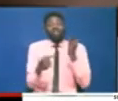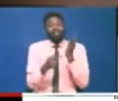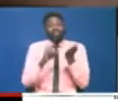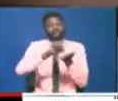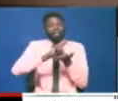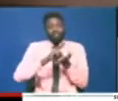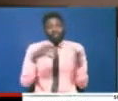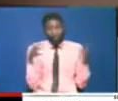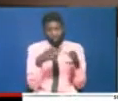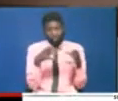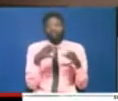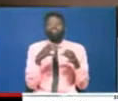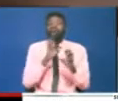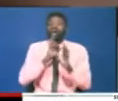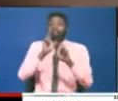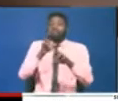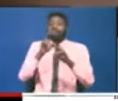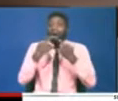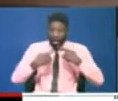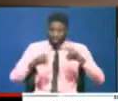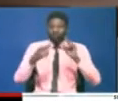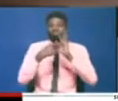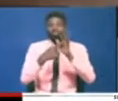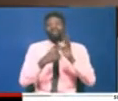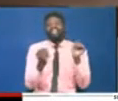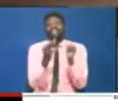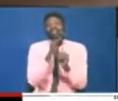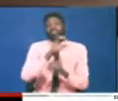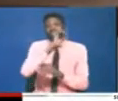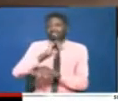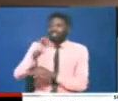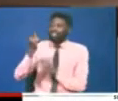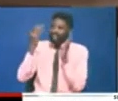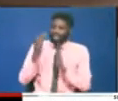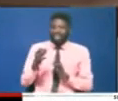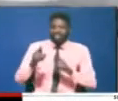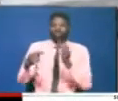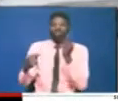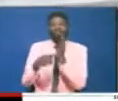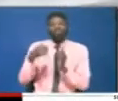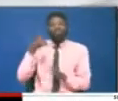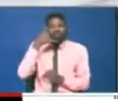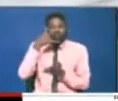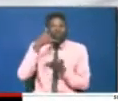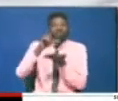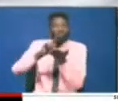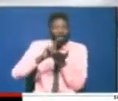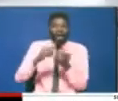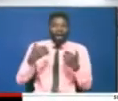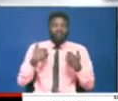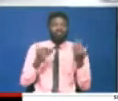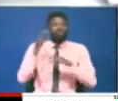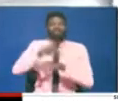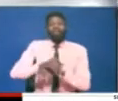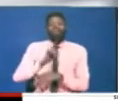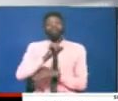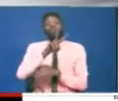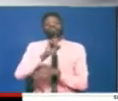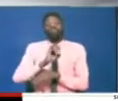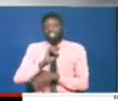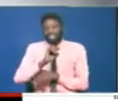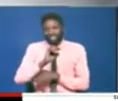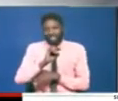that 13% of Kenya's populations have taken digital loans from more than 120 digital lenders